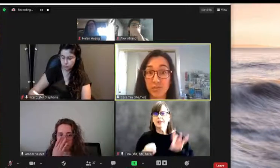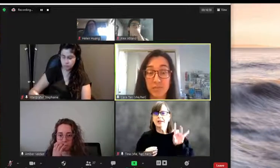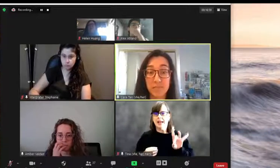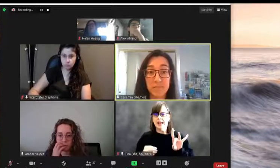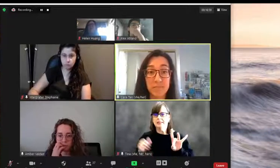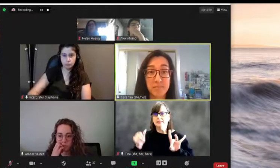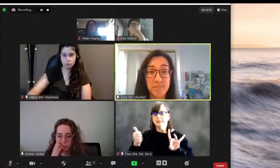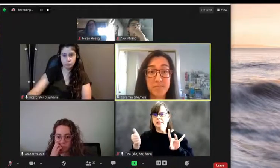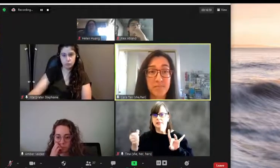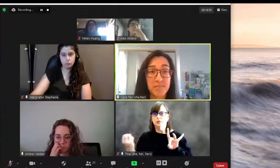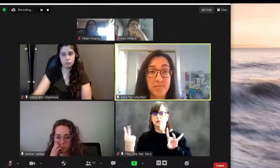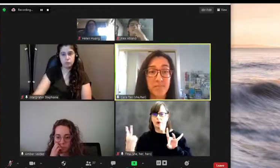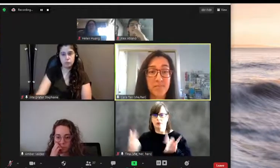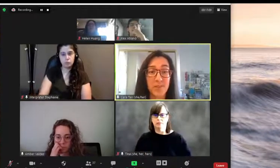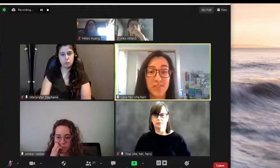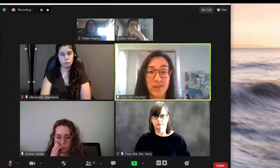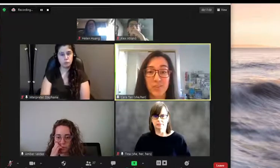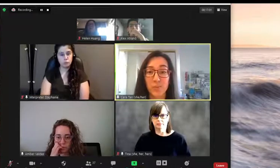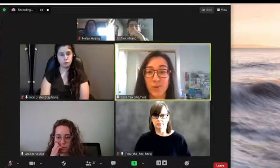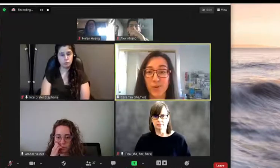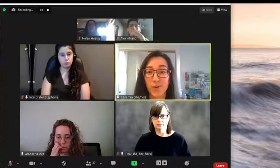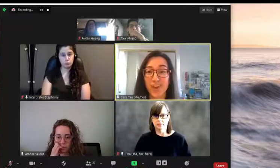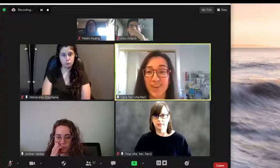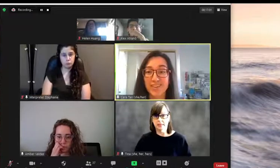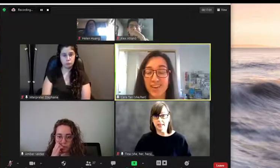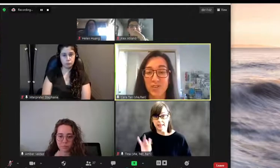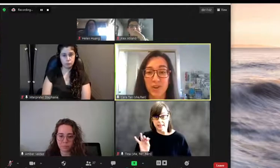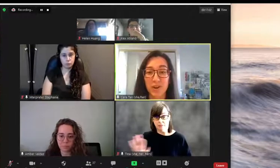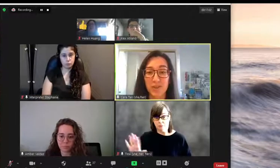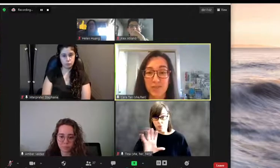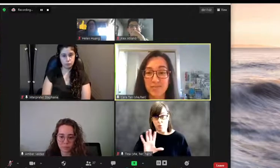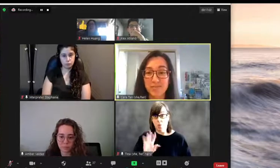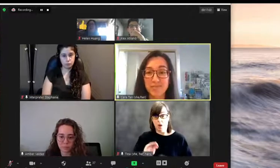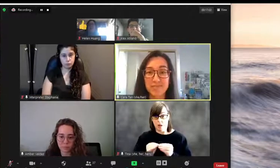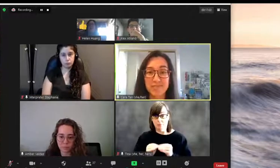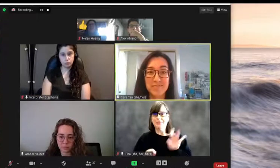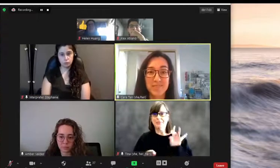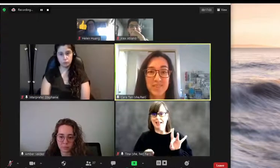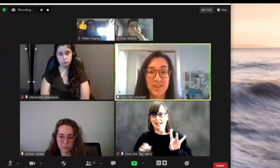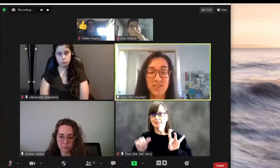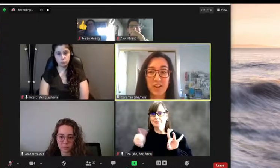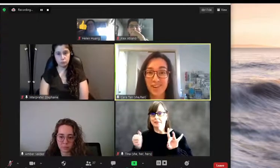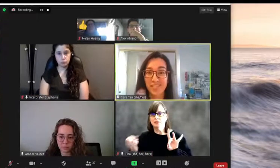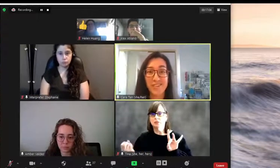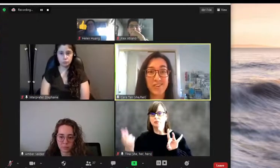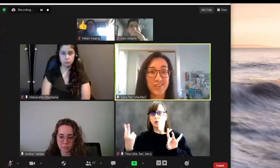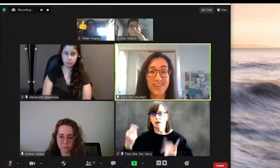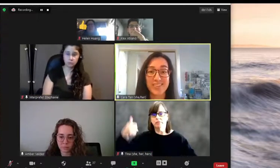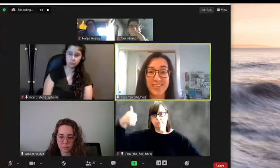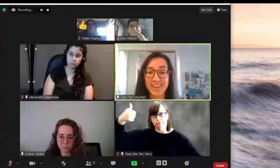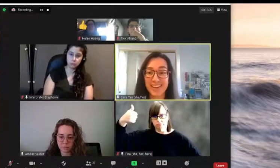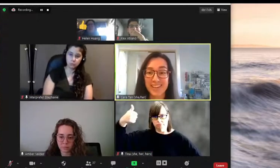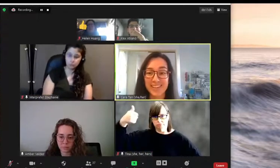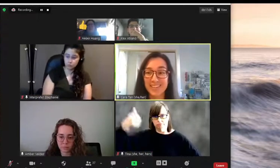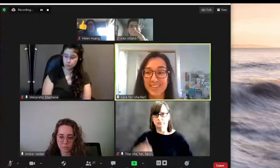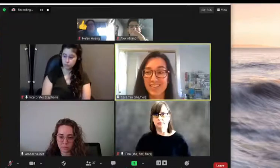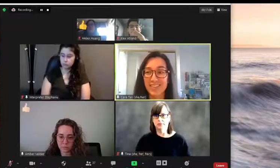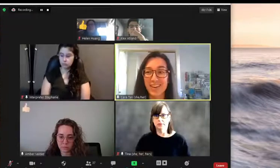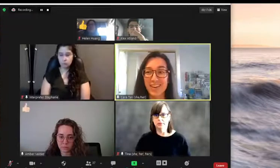12? Give me a thumbs up if you wrote 8, 10, 12. Check and look around